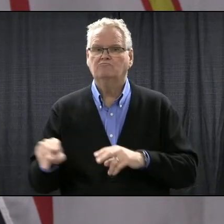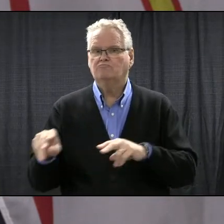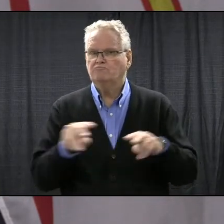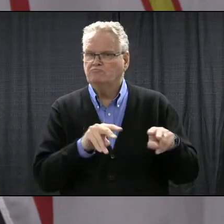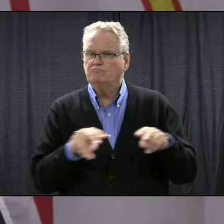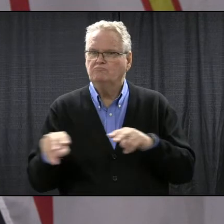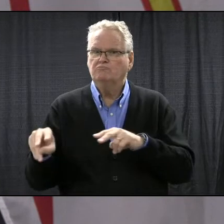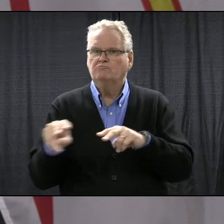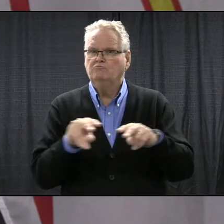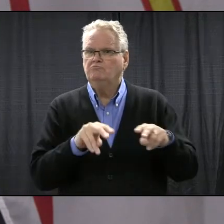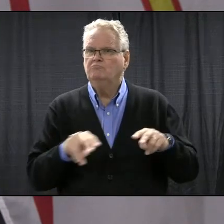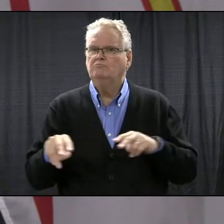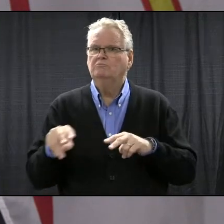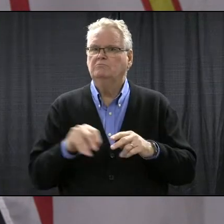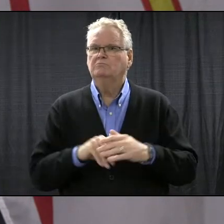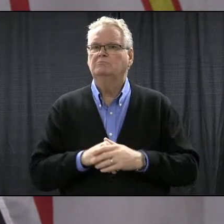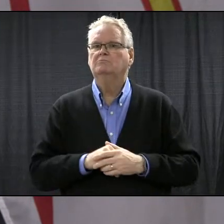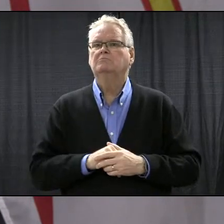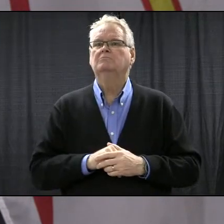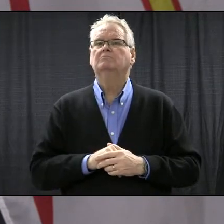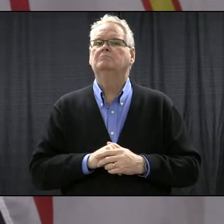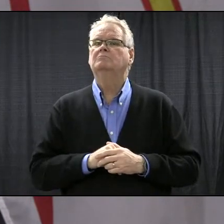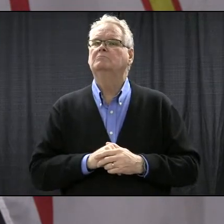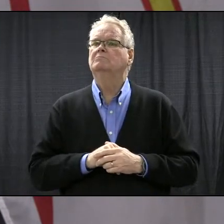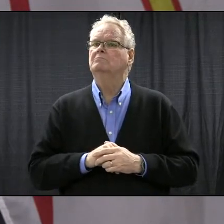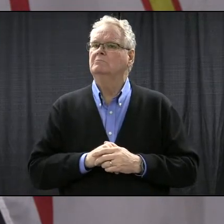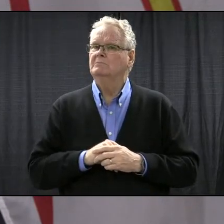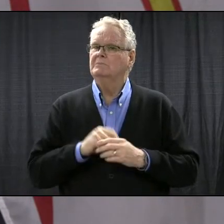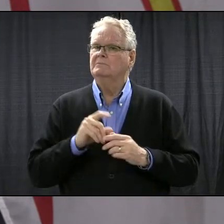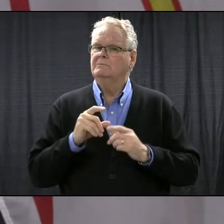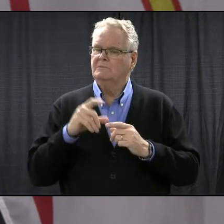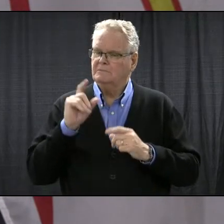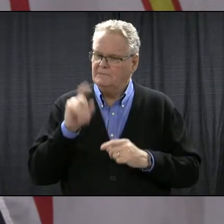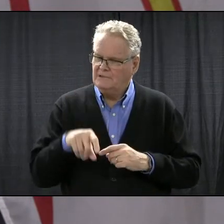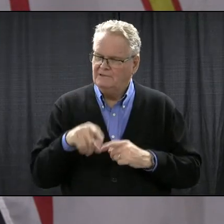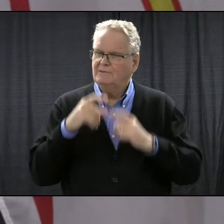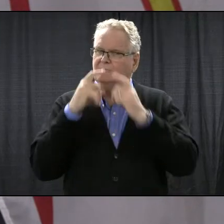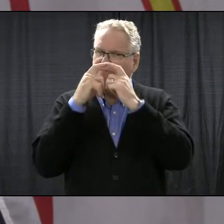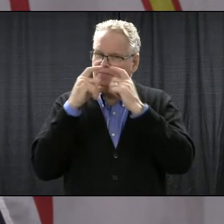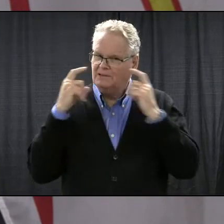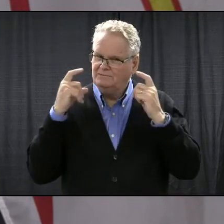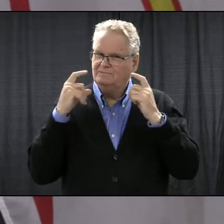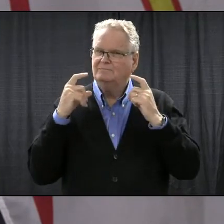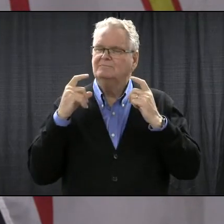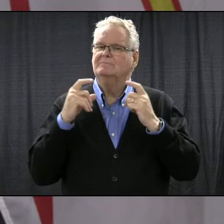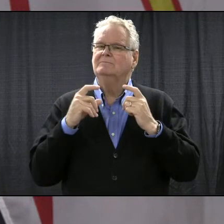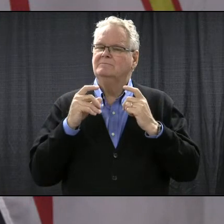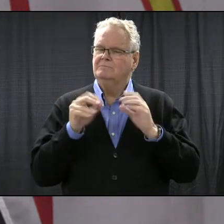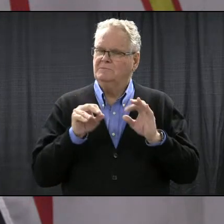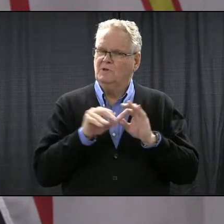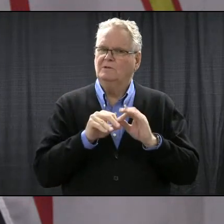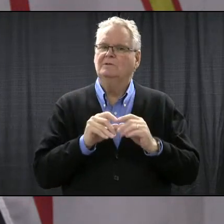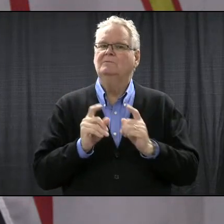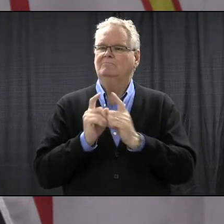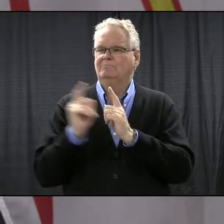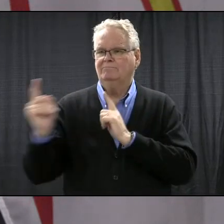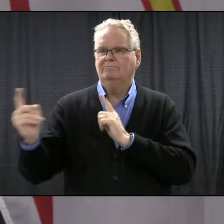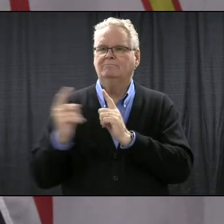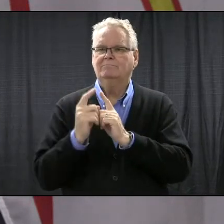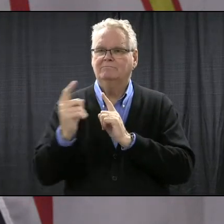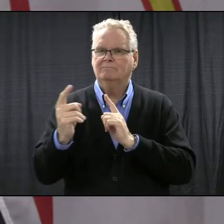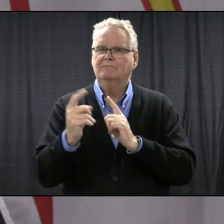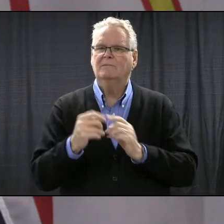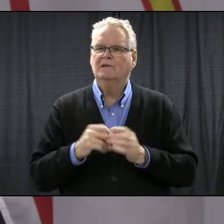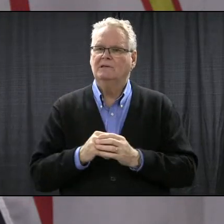think we still have to bear in mind, masking and physical distancing, keeping our contacts low, keeping track of